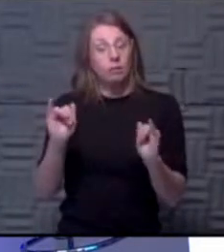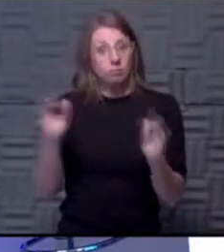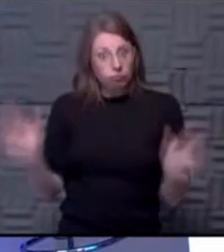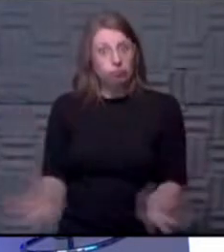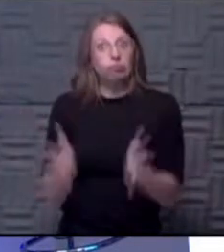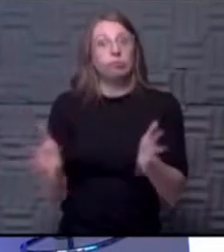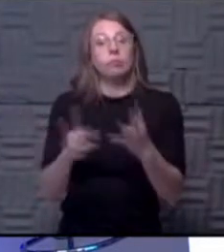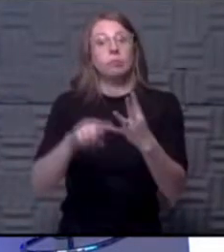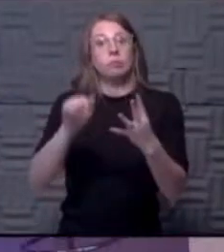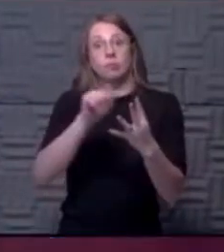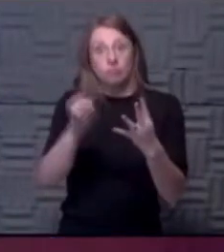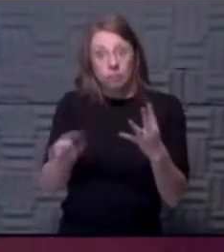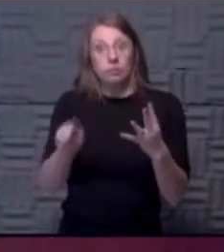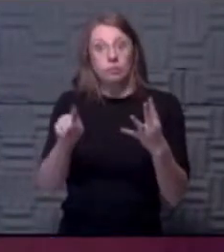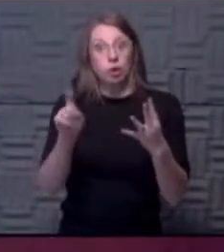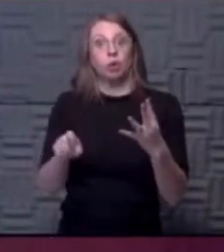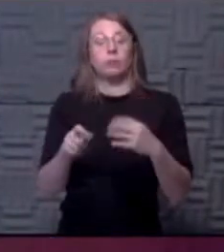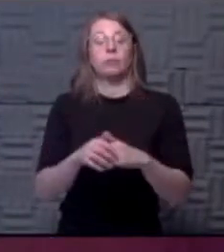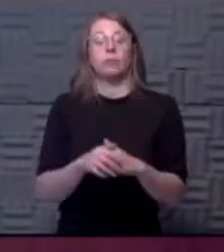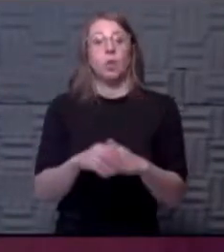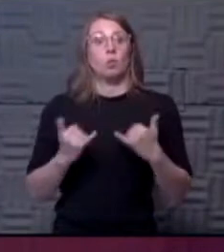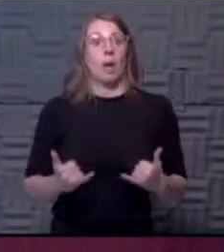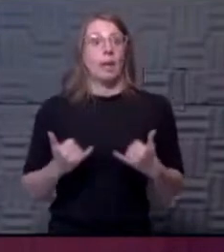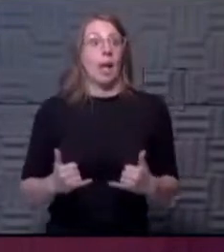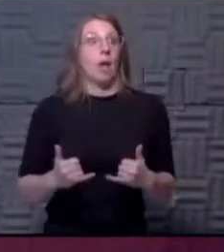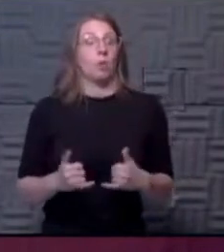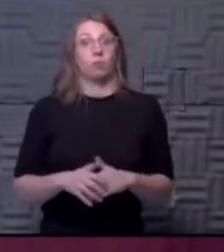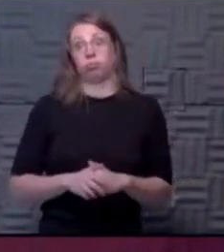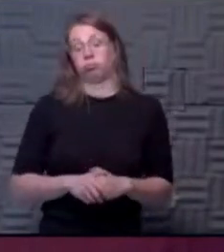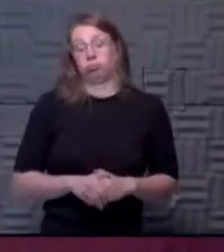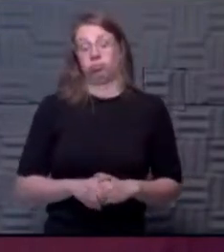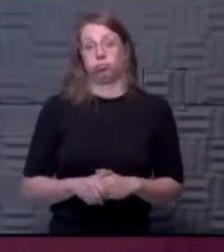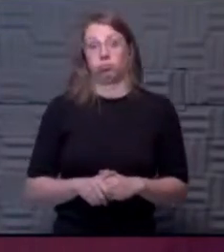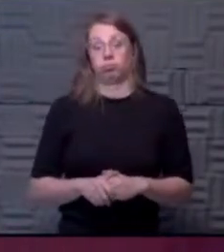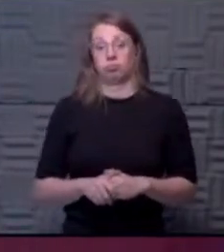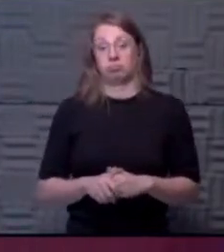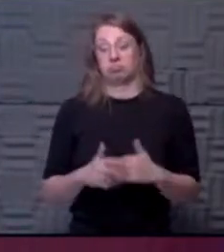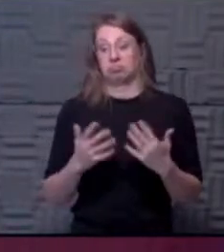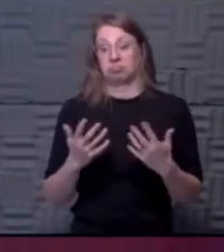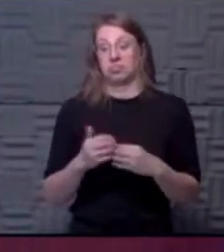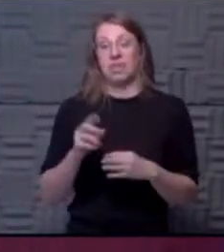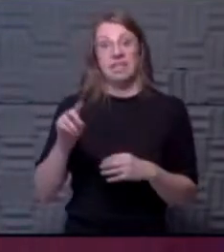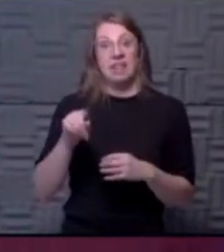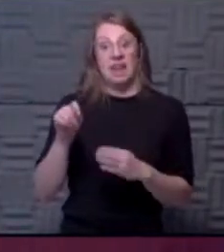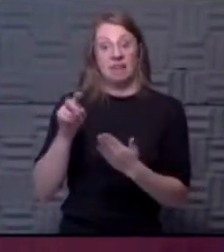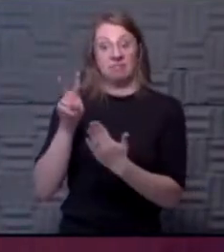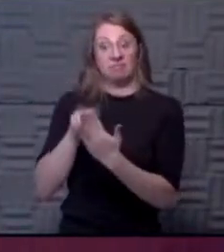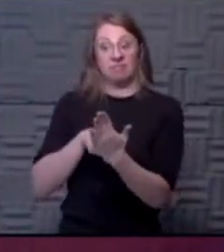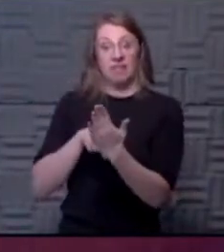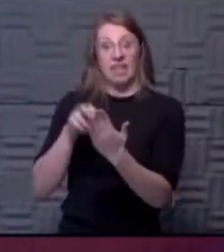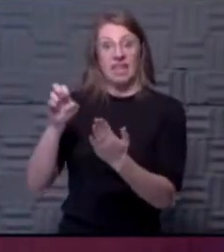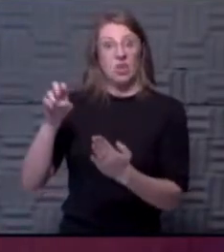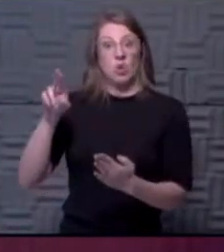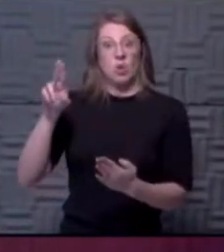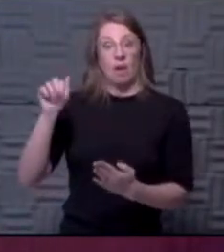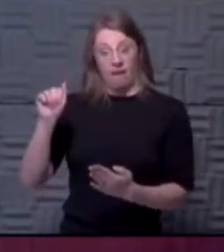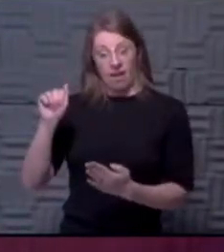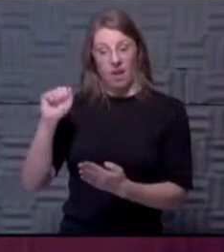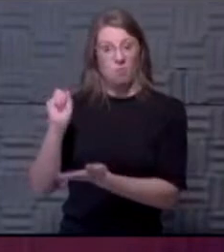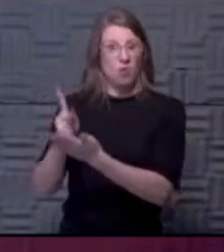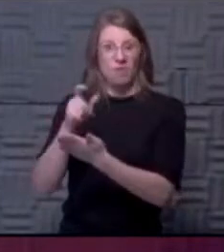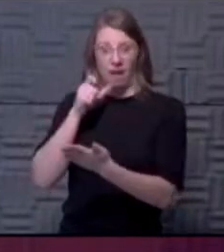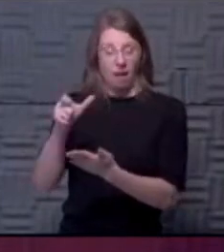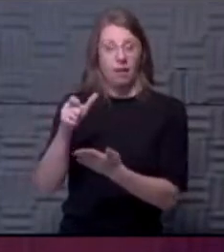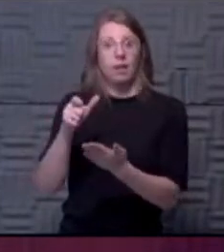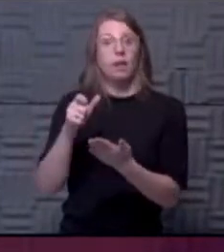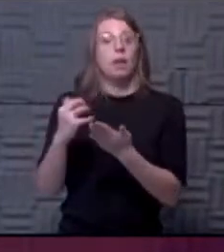AstraZeneca? Well, I think at the moment, the answer to that is we've not seen the data, and it's not EUA approved. And so when we have all of